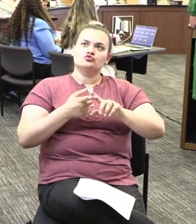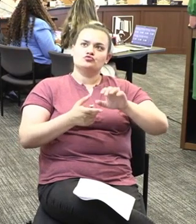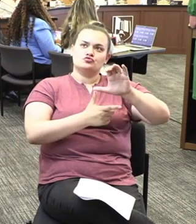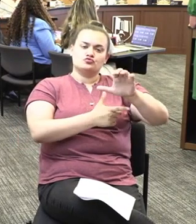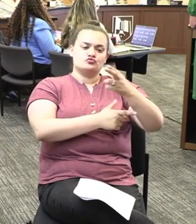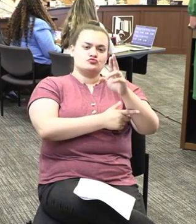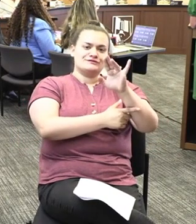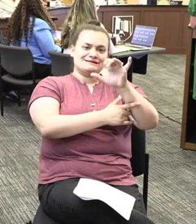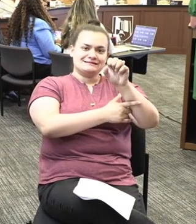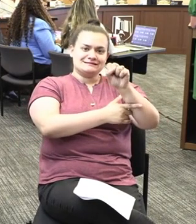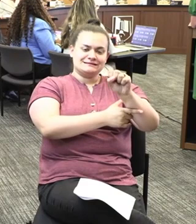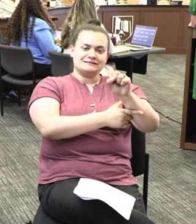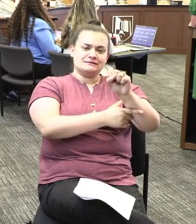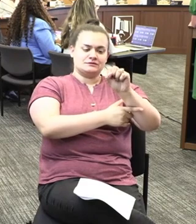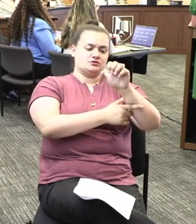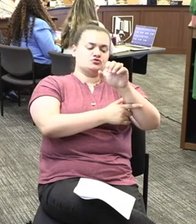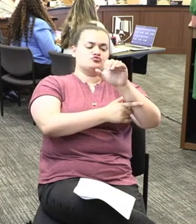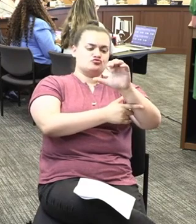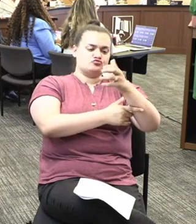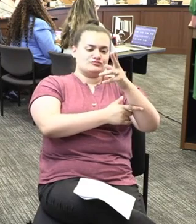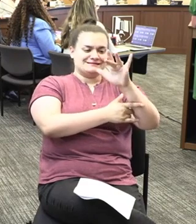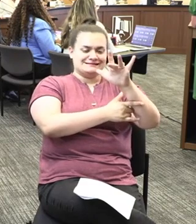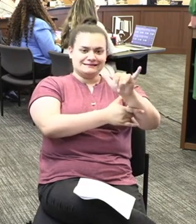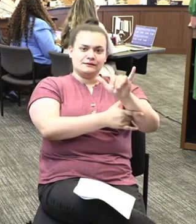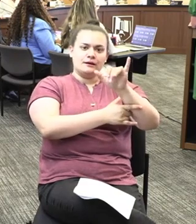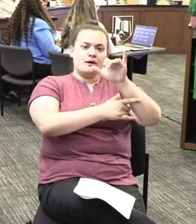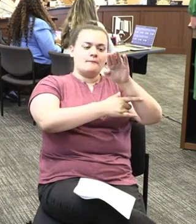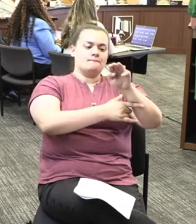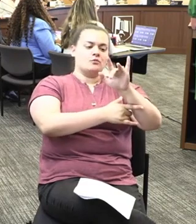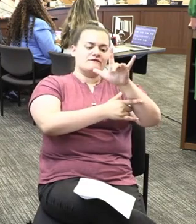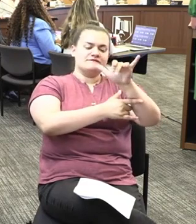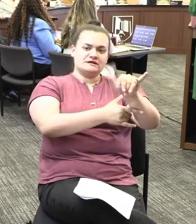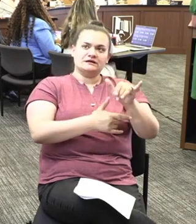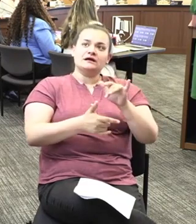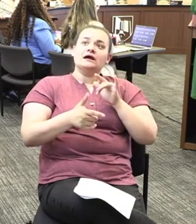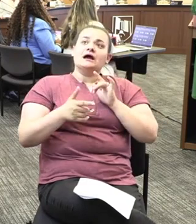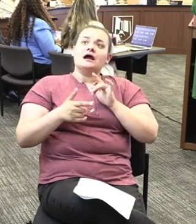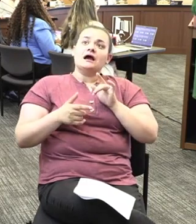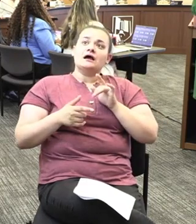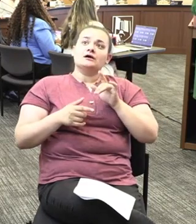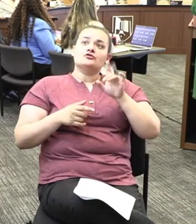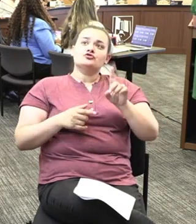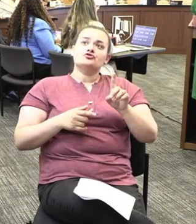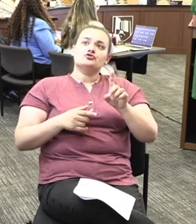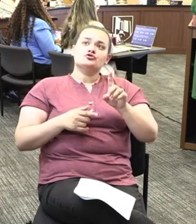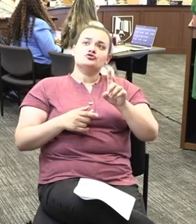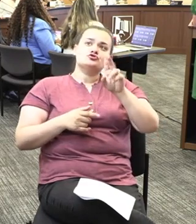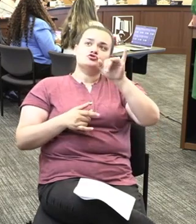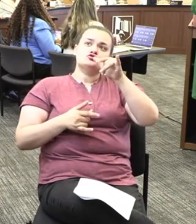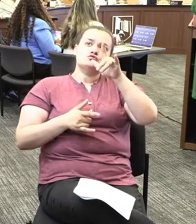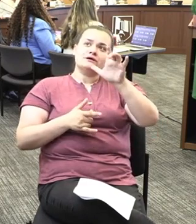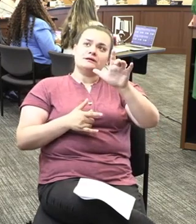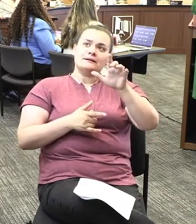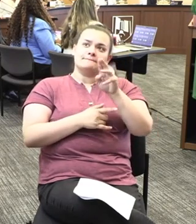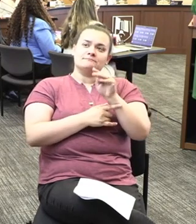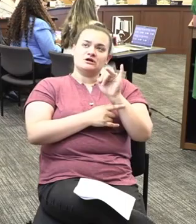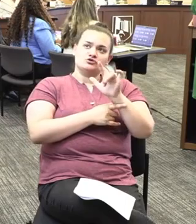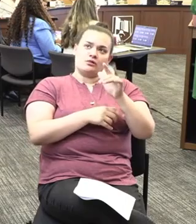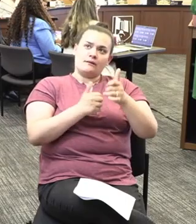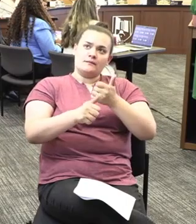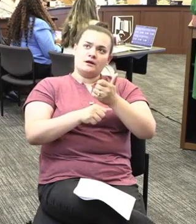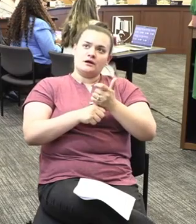aware of that already as well. The Dr. Judy Mitchell Alumni Achievement Award will be going to Michael Mutterer. He graduated